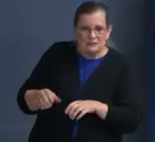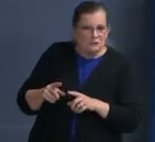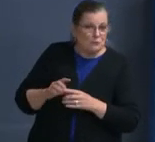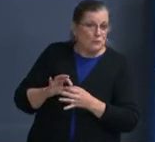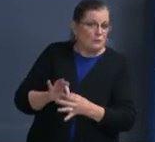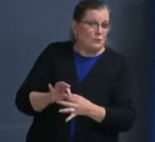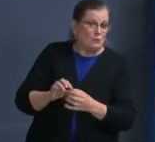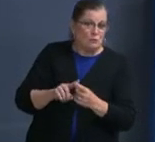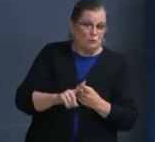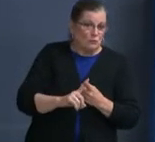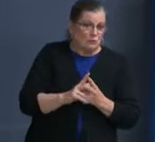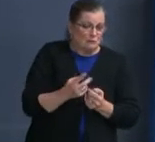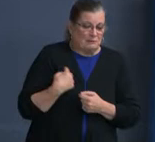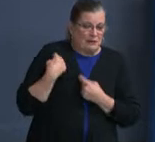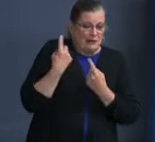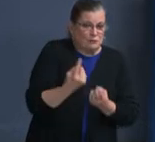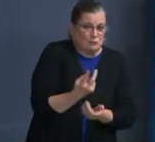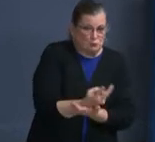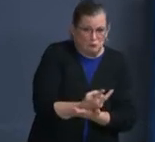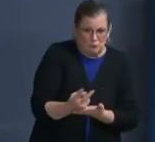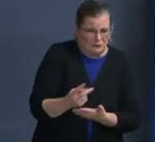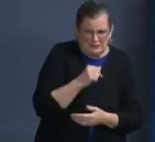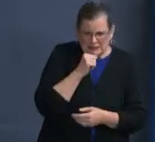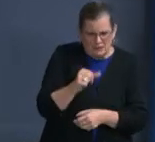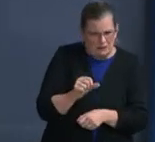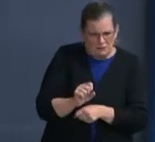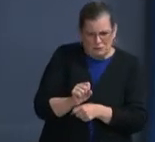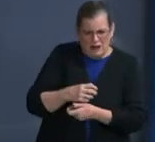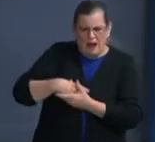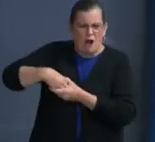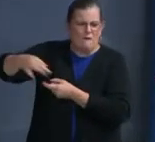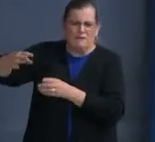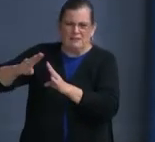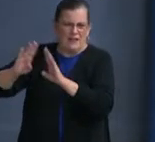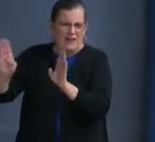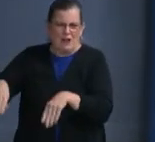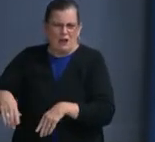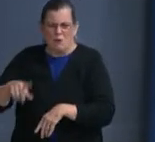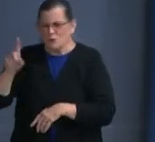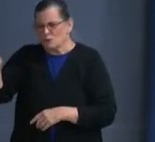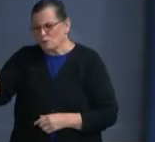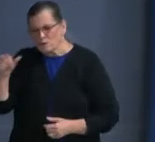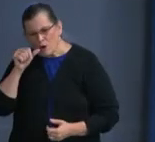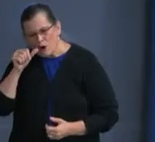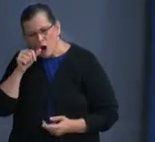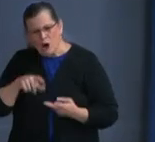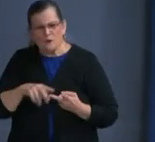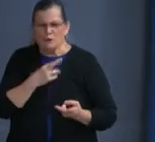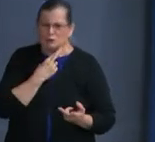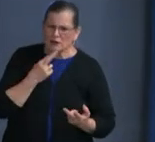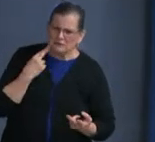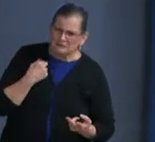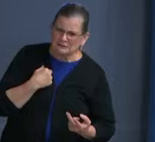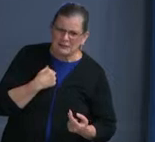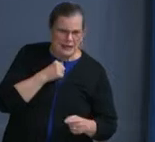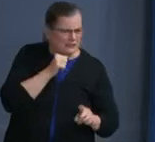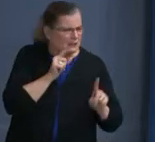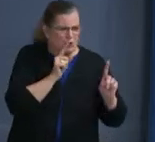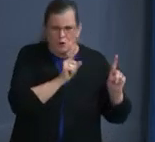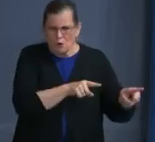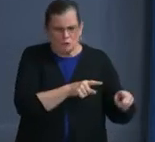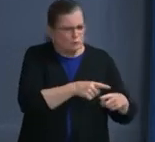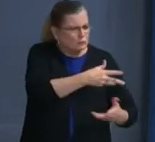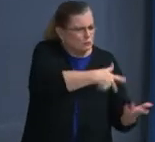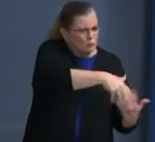in the past 2 weeks, I didn't work outside the home, I didn't go to a bar or restaurant, I didn't attend a social event.